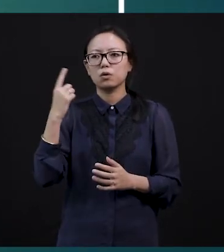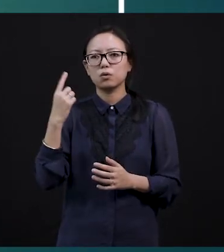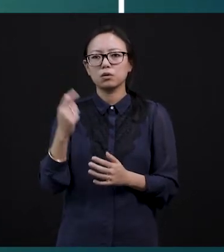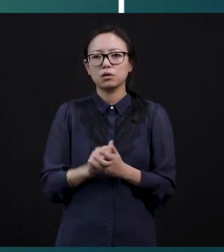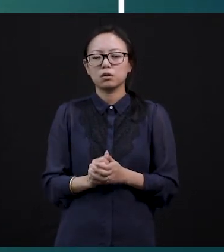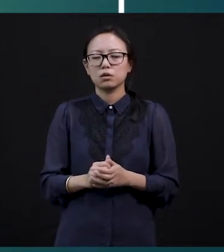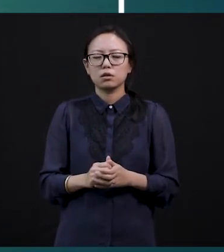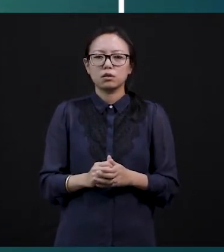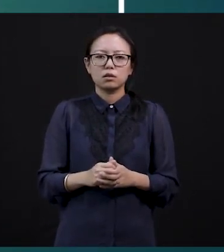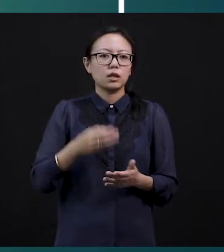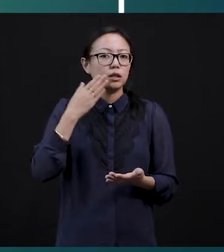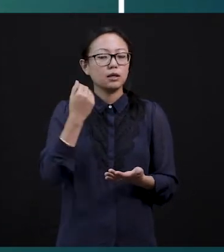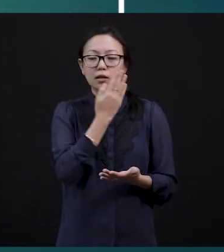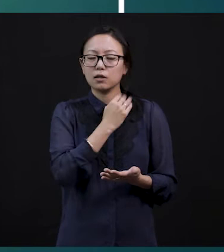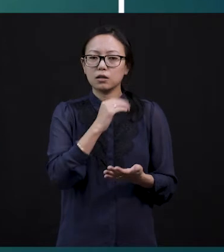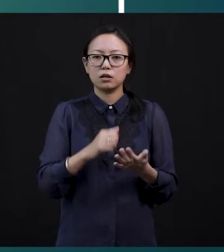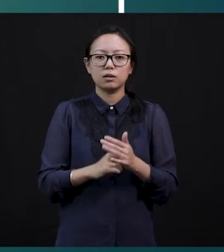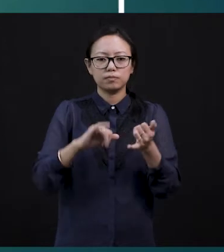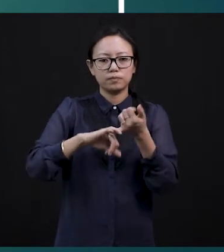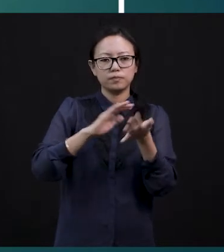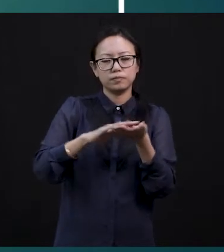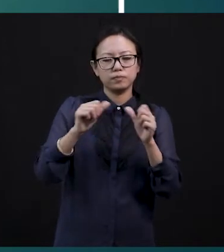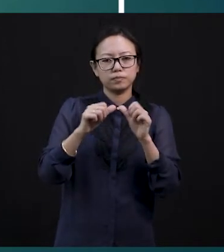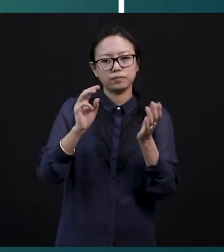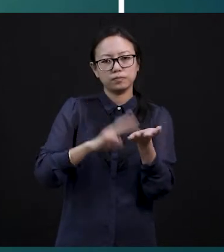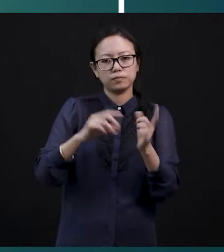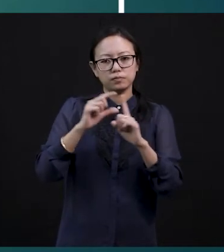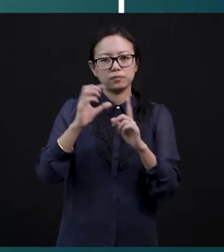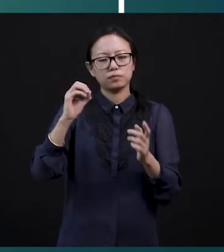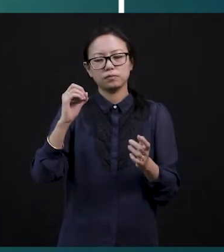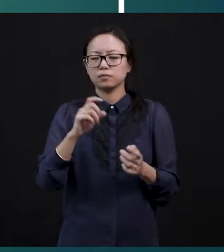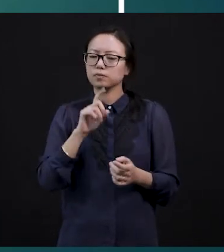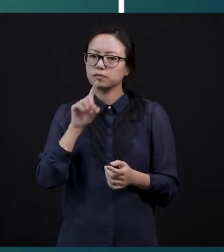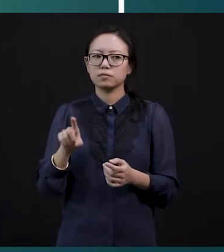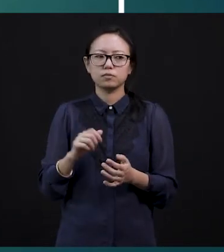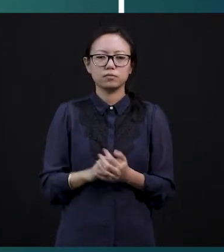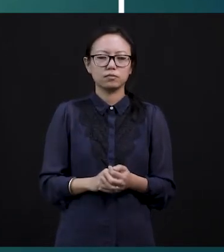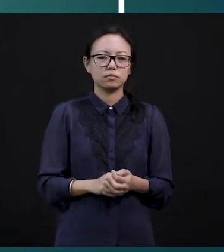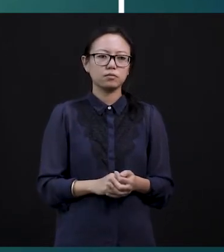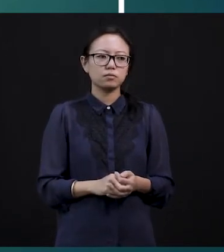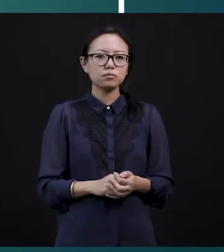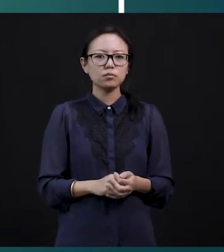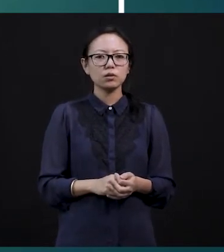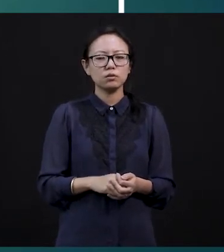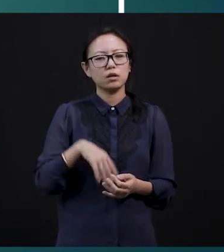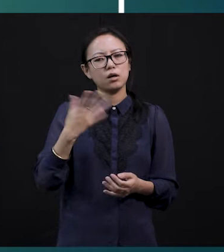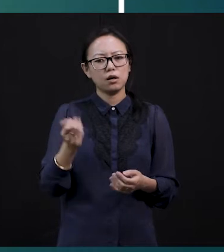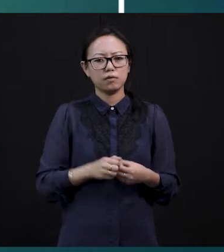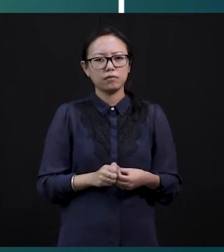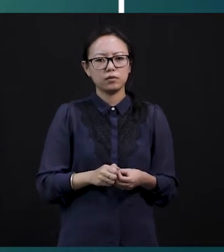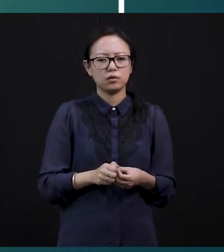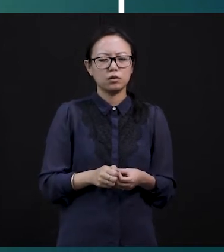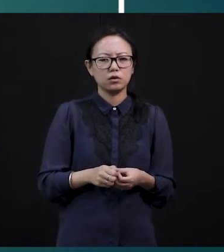good relationship with the factory owners. They purchase these goods in large quantities and tell them and sell them in small